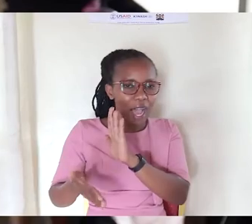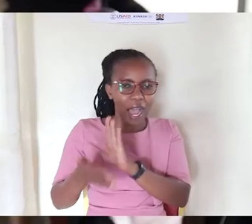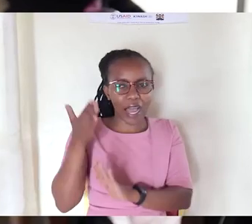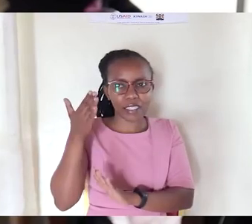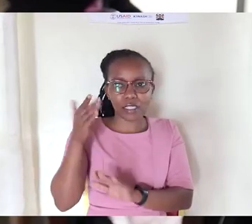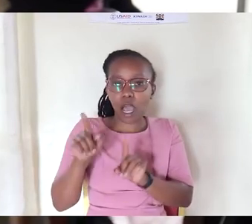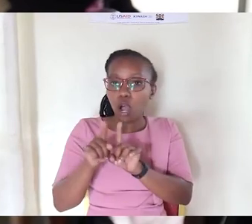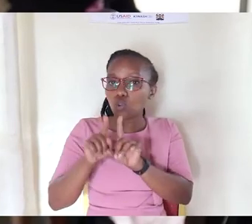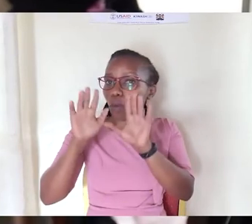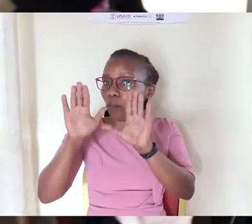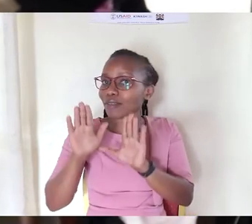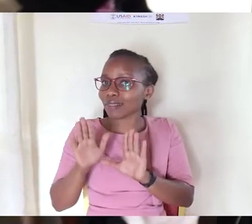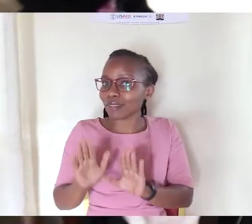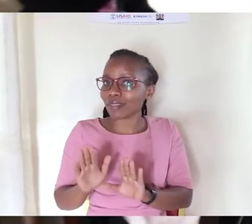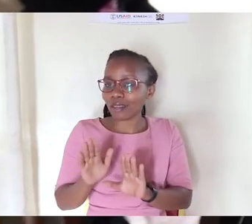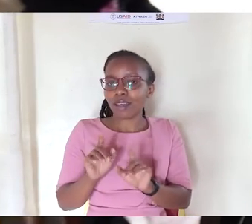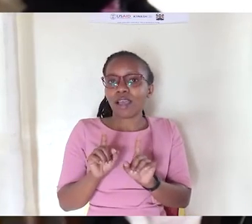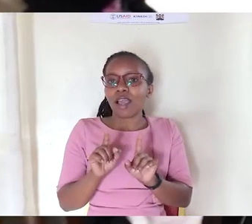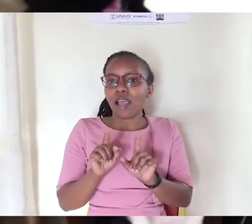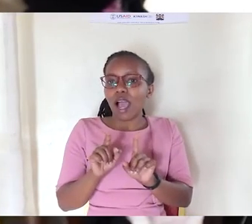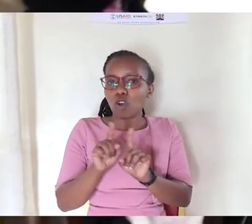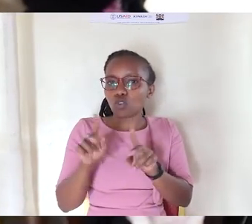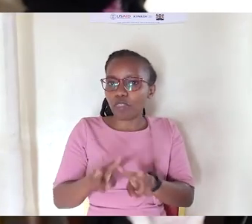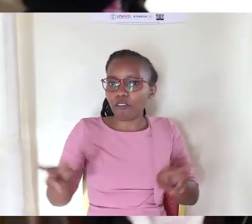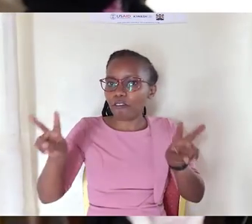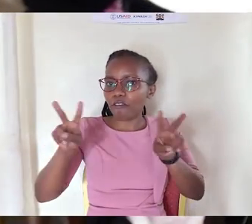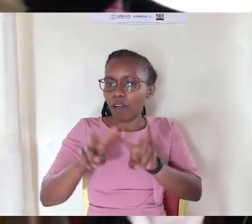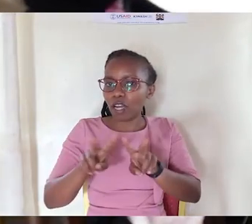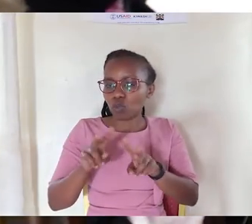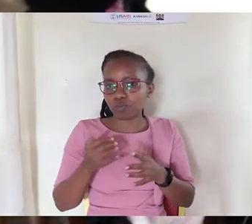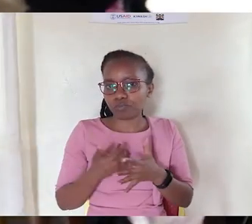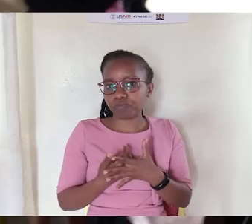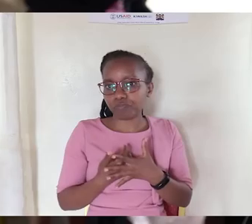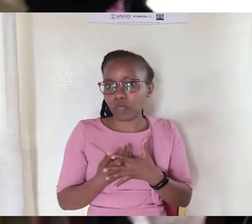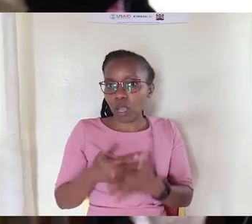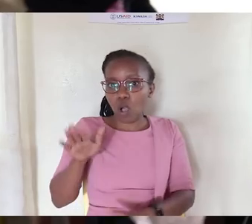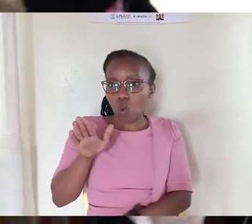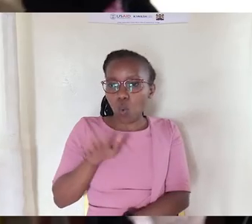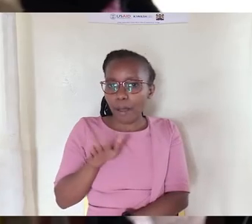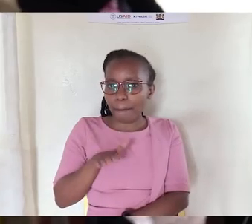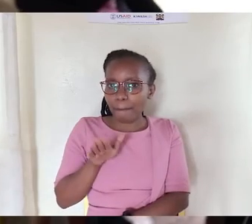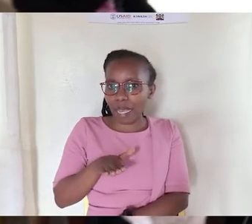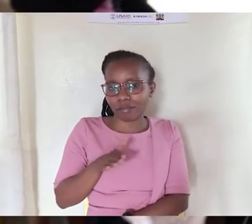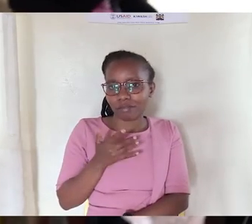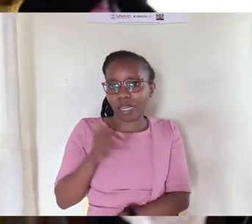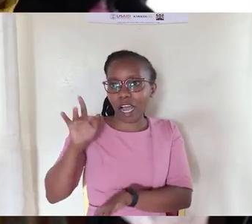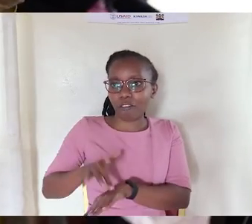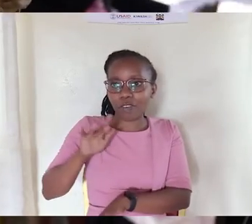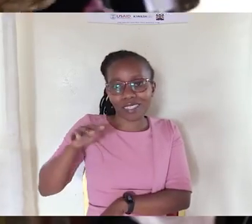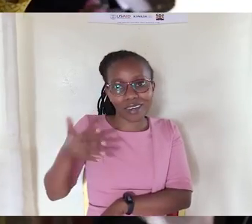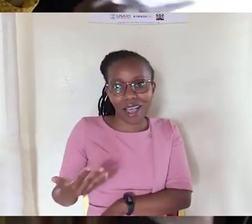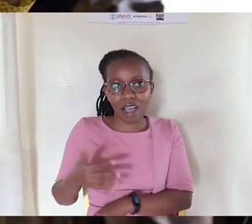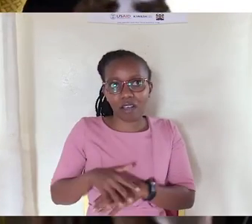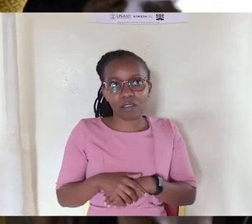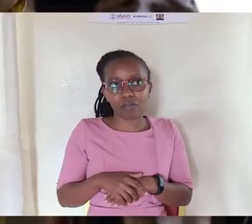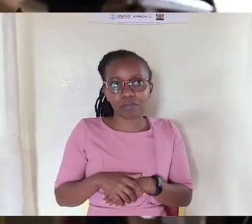the importance and even just to value what it is that women have gone through. In